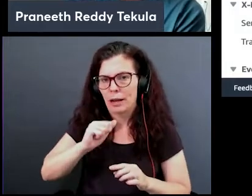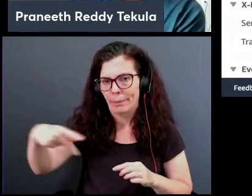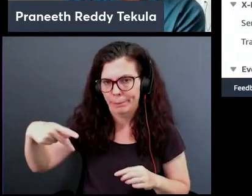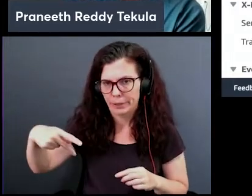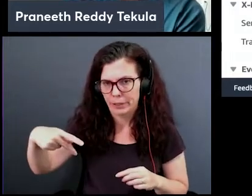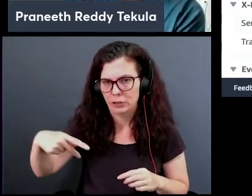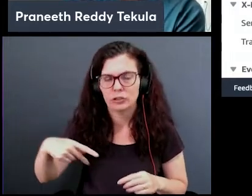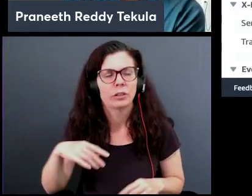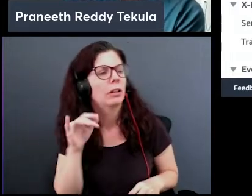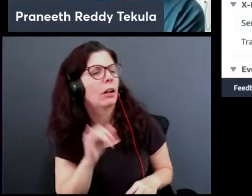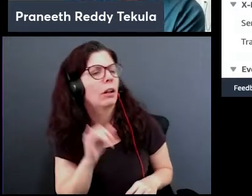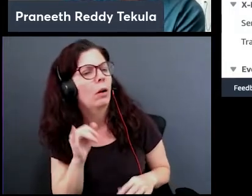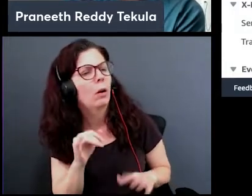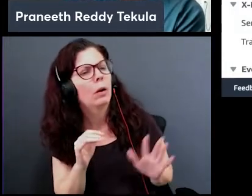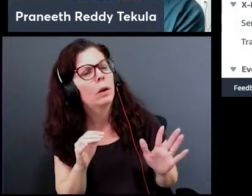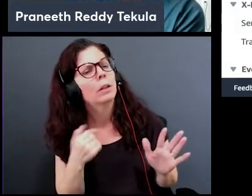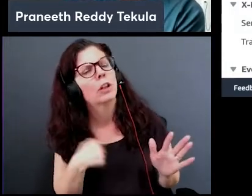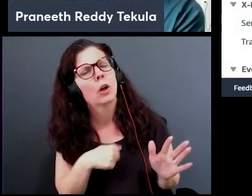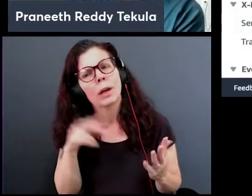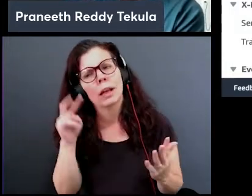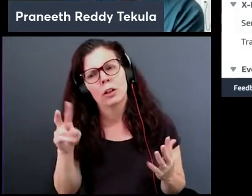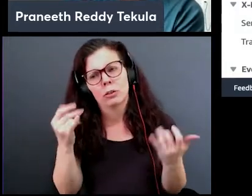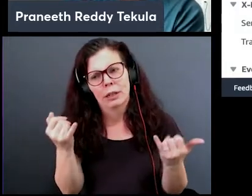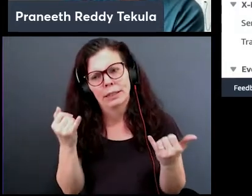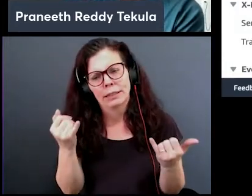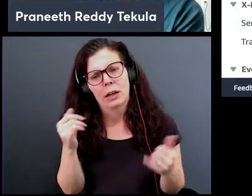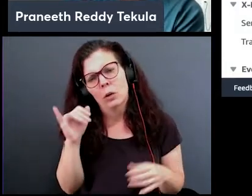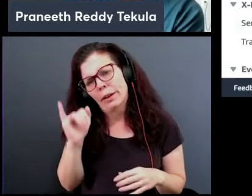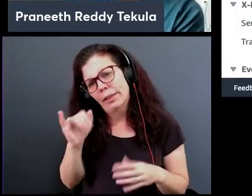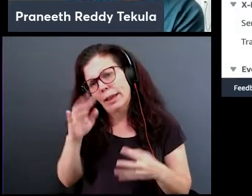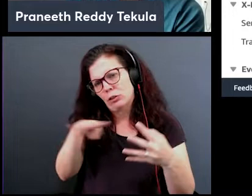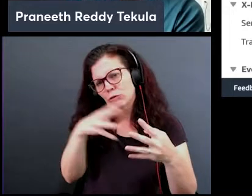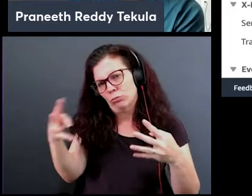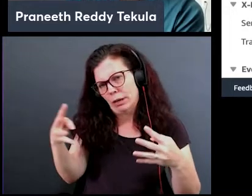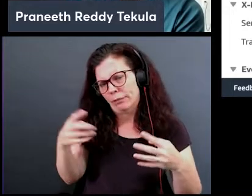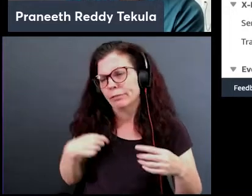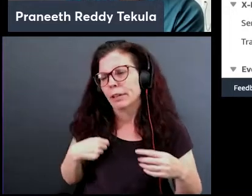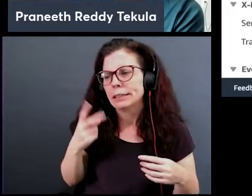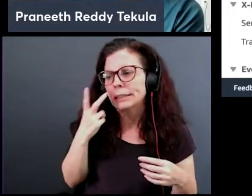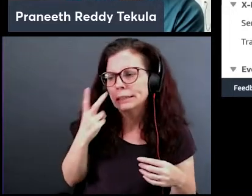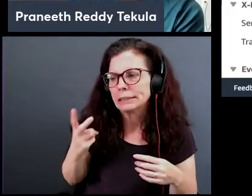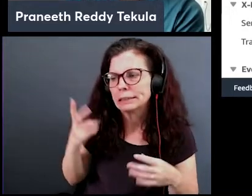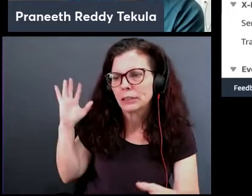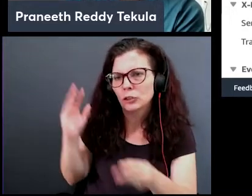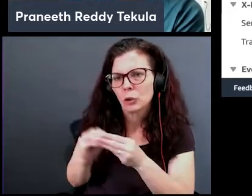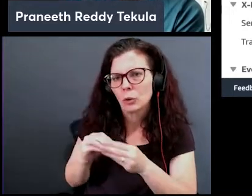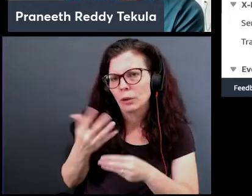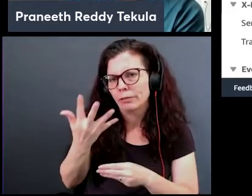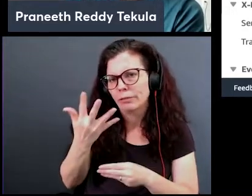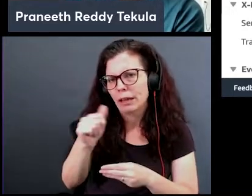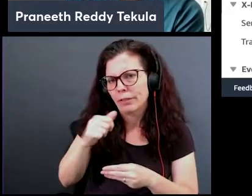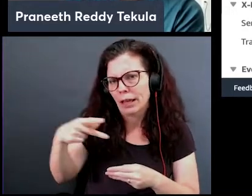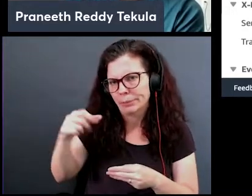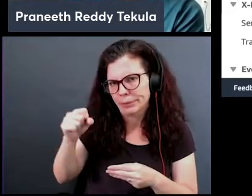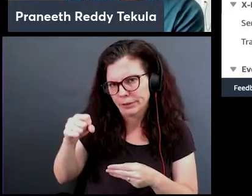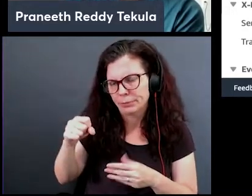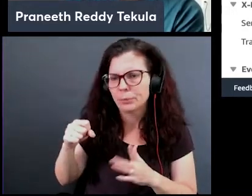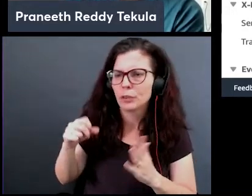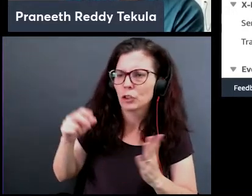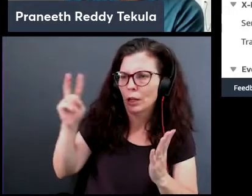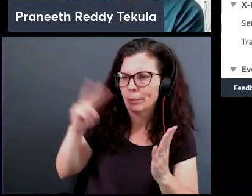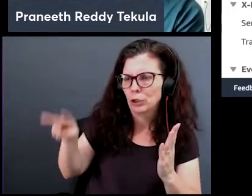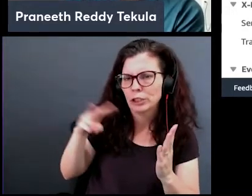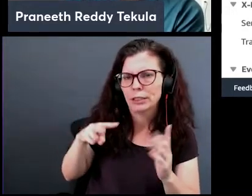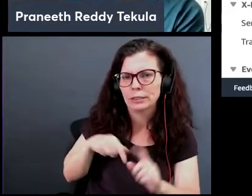Got it. So what we're looking at right here is on this graph is I can see a total of 5 different apps, and I'm Mhm, looking at specifically